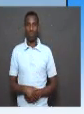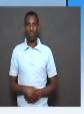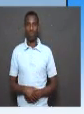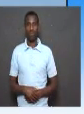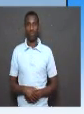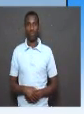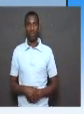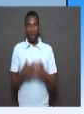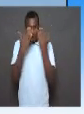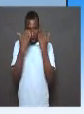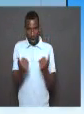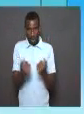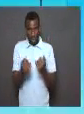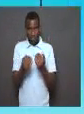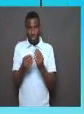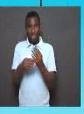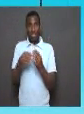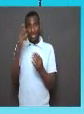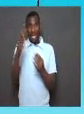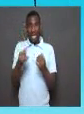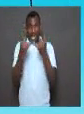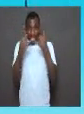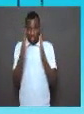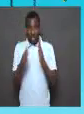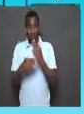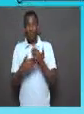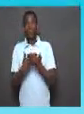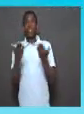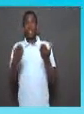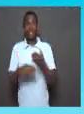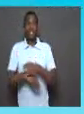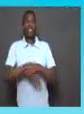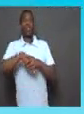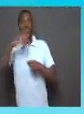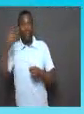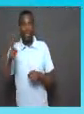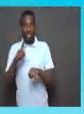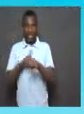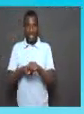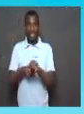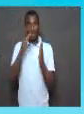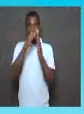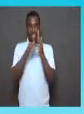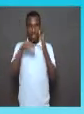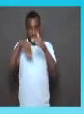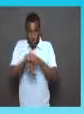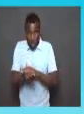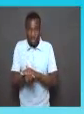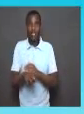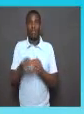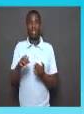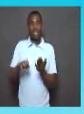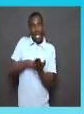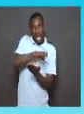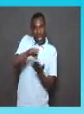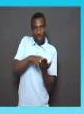Once the divider was removed, there was an increase in entropy in the system, as suddenly